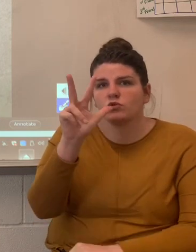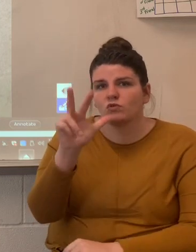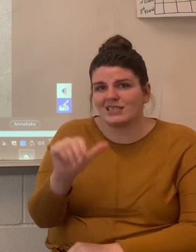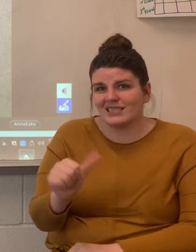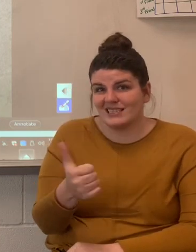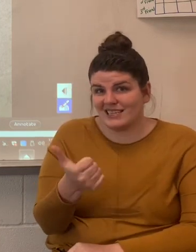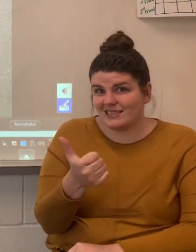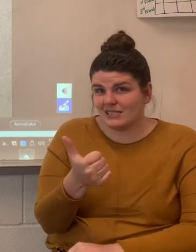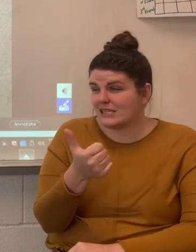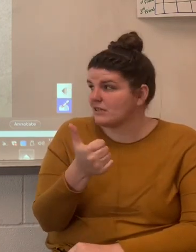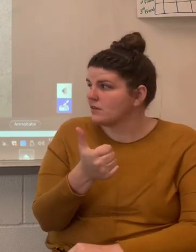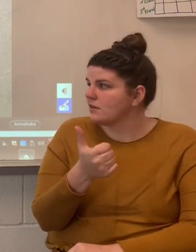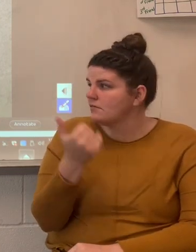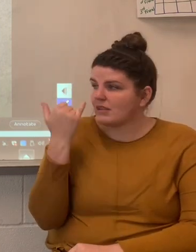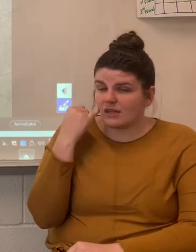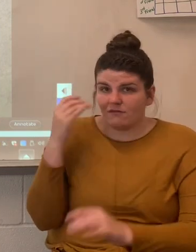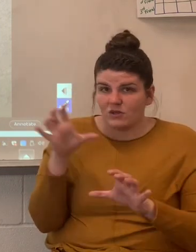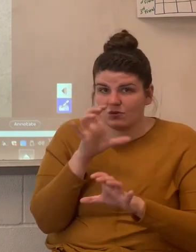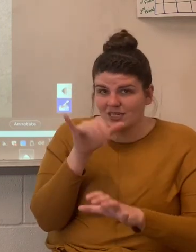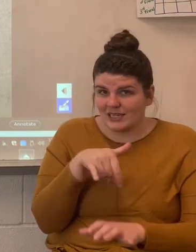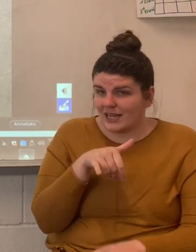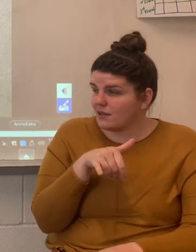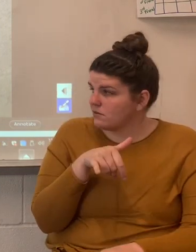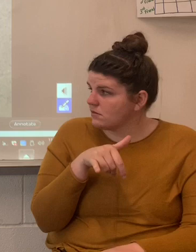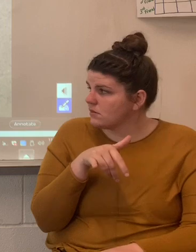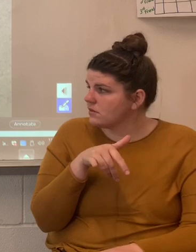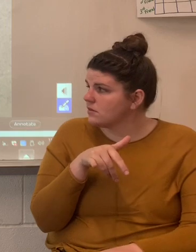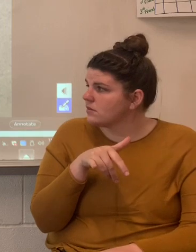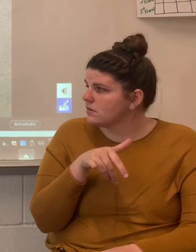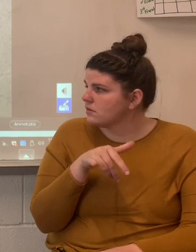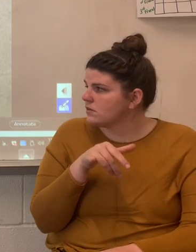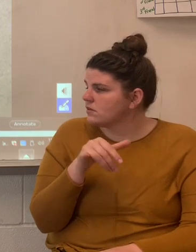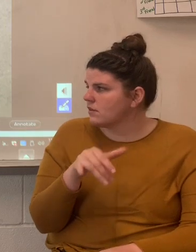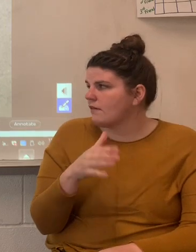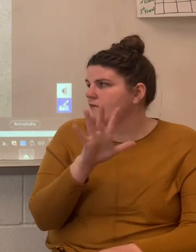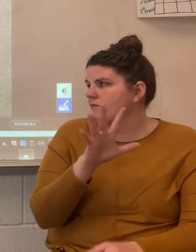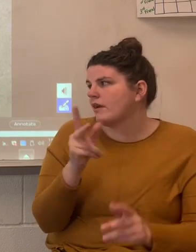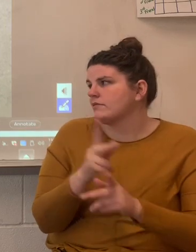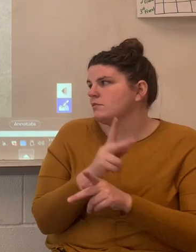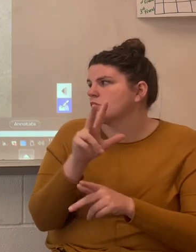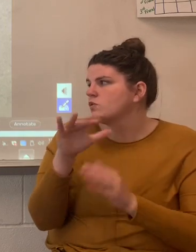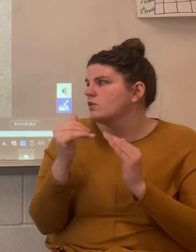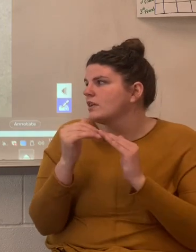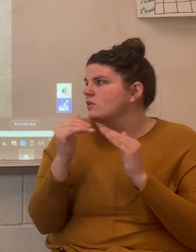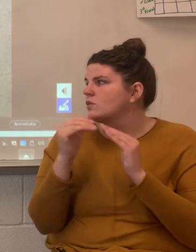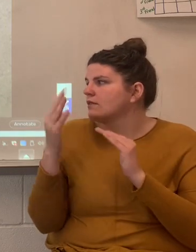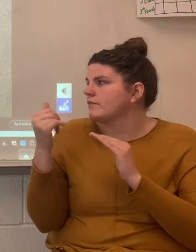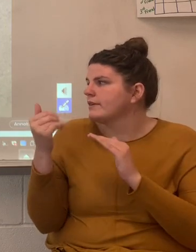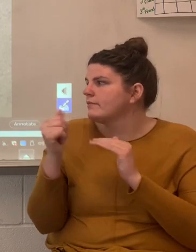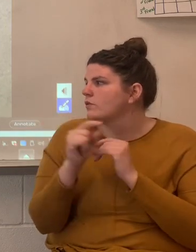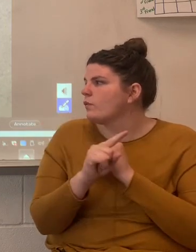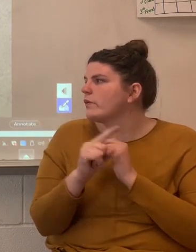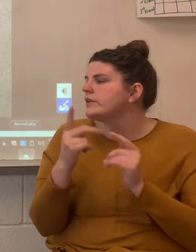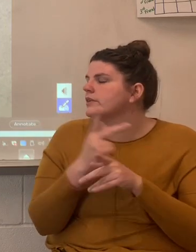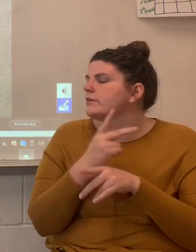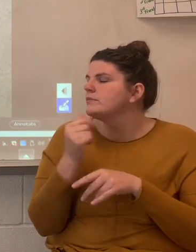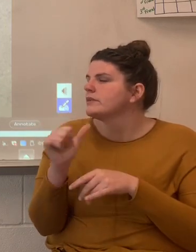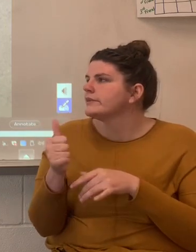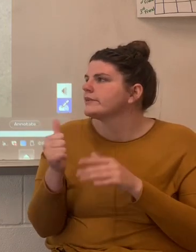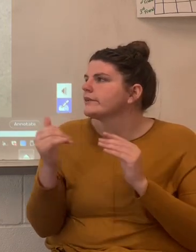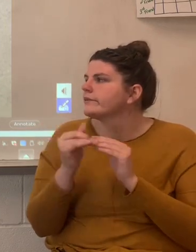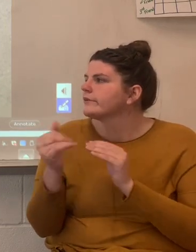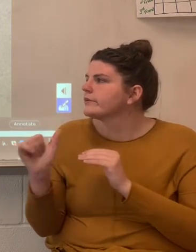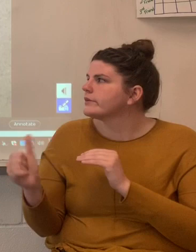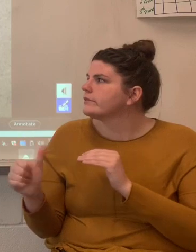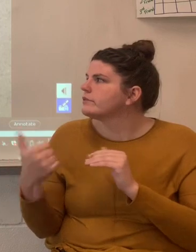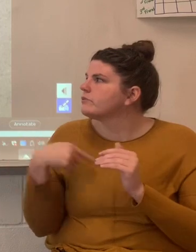3/10, okay, which if you did that, put your 1 under. 5 times 3 is 15, and 1 times 10 is 10,